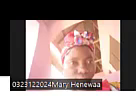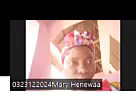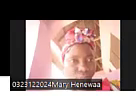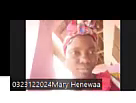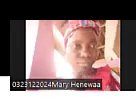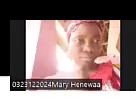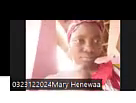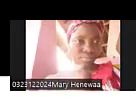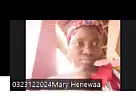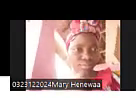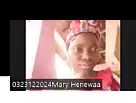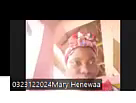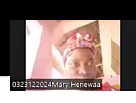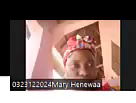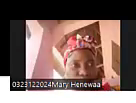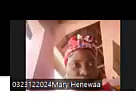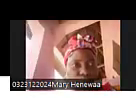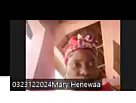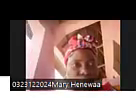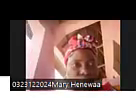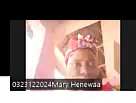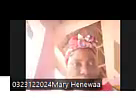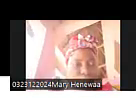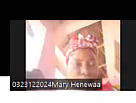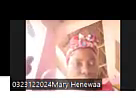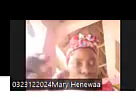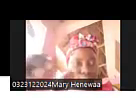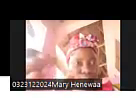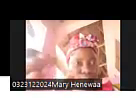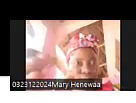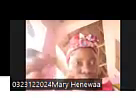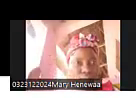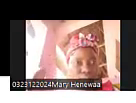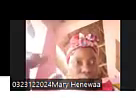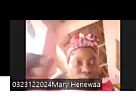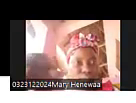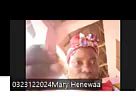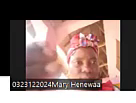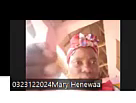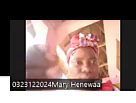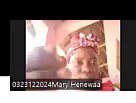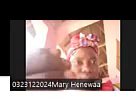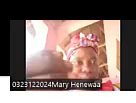So we can make progress. I'm seeing